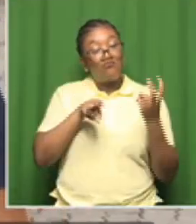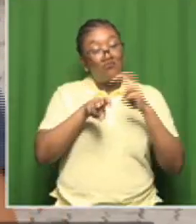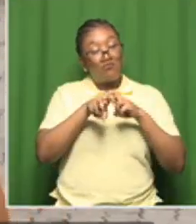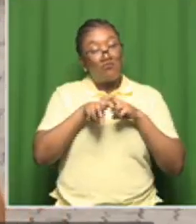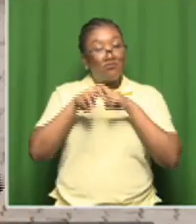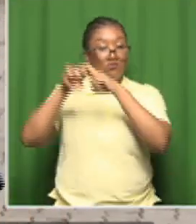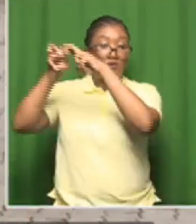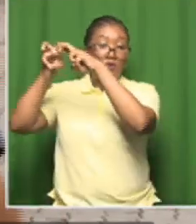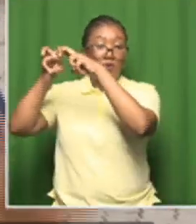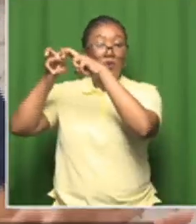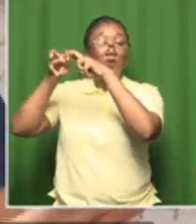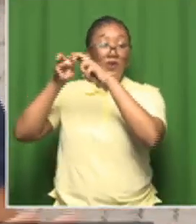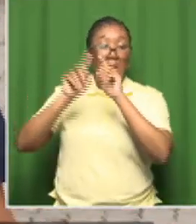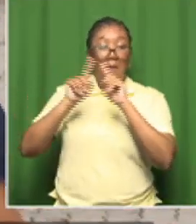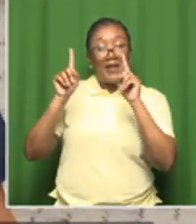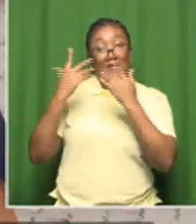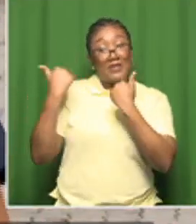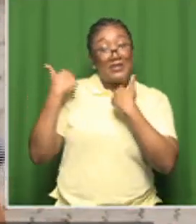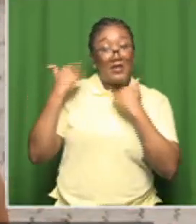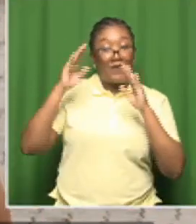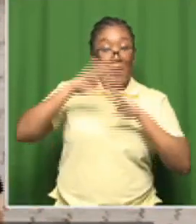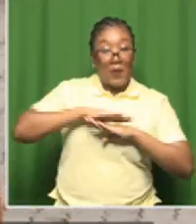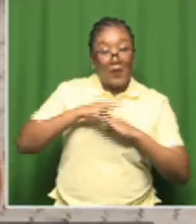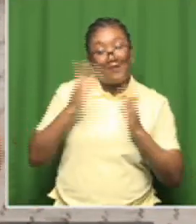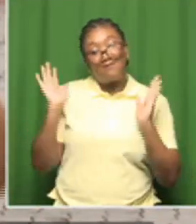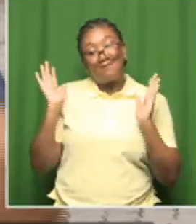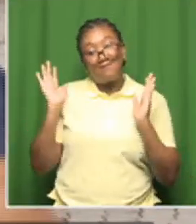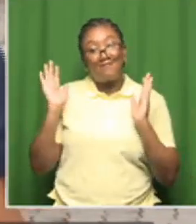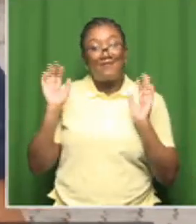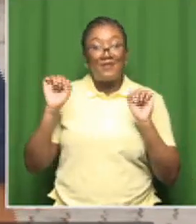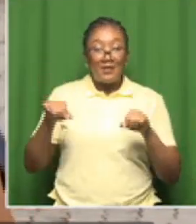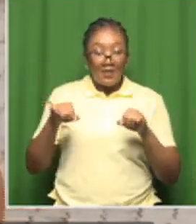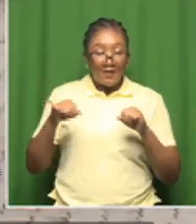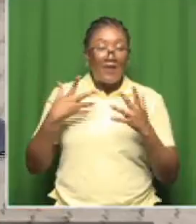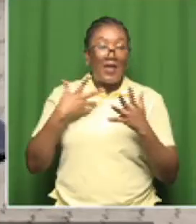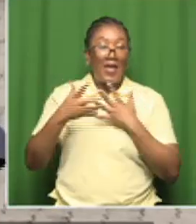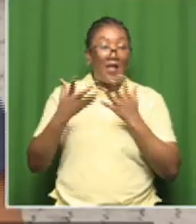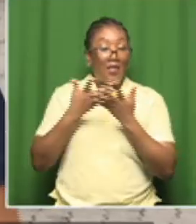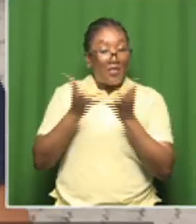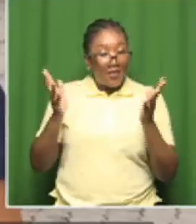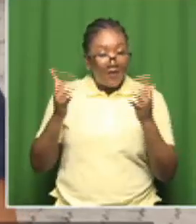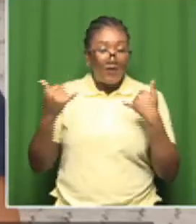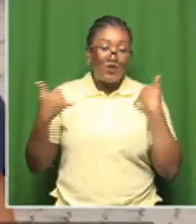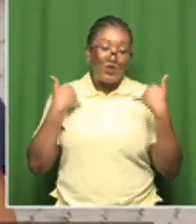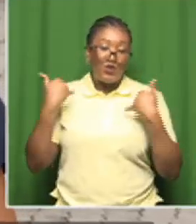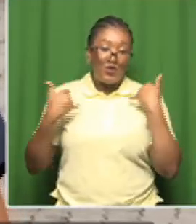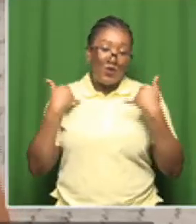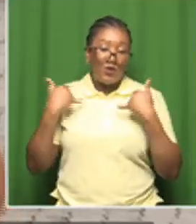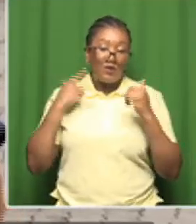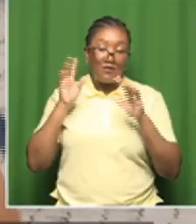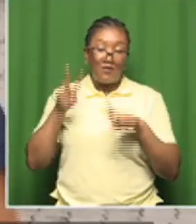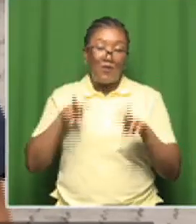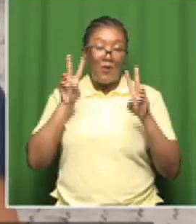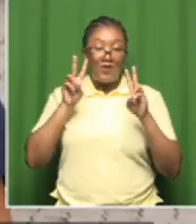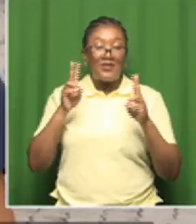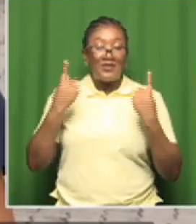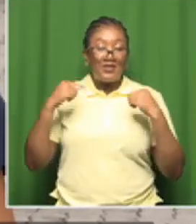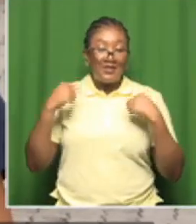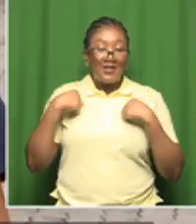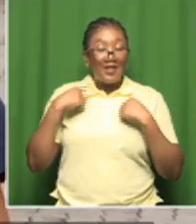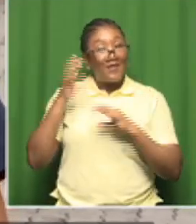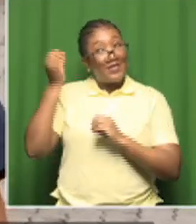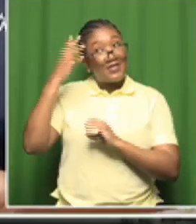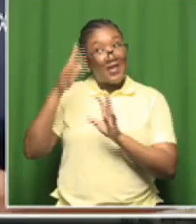won't. We'll stay here nonetheless. We'll enjoy it, and I hope wherever you are that you are also enjoying watching us trying to follow the